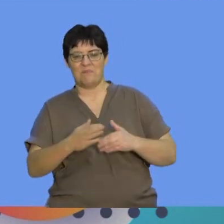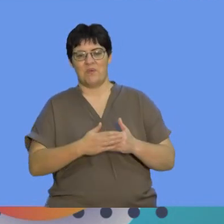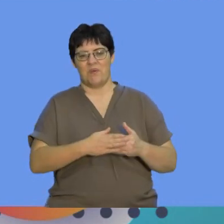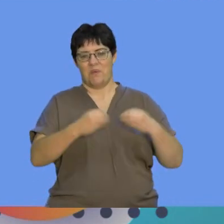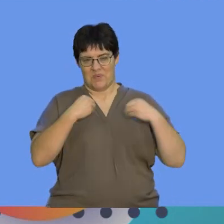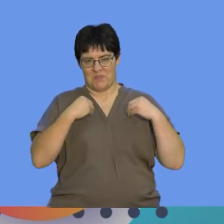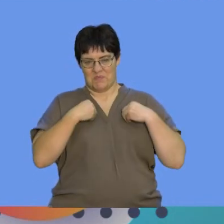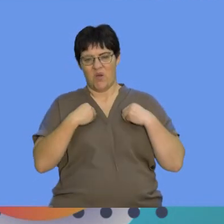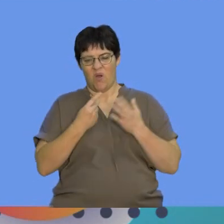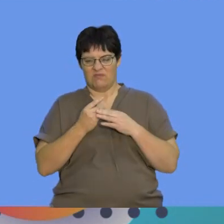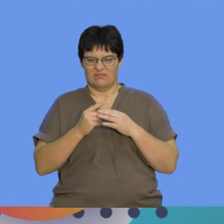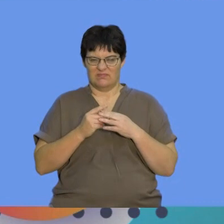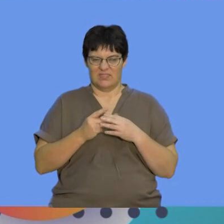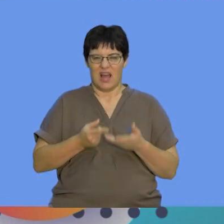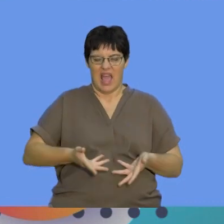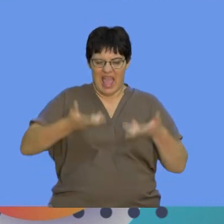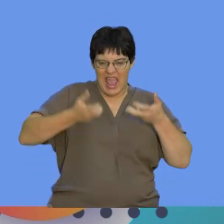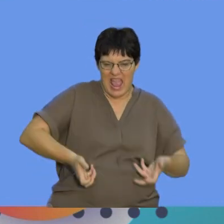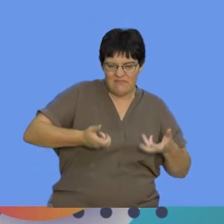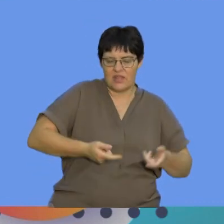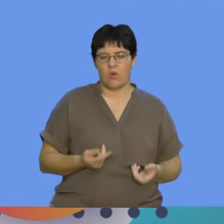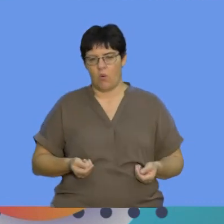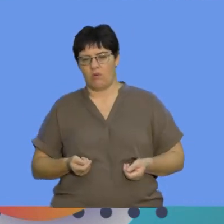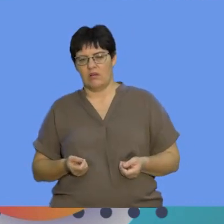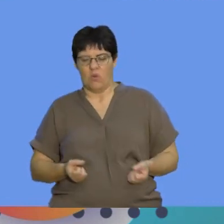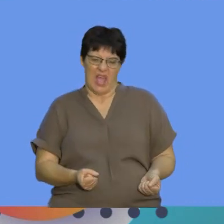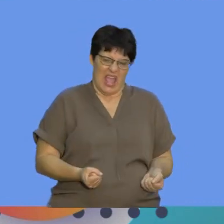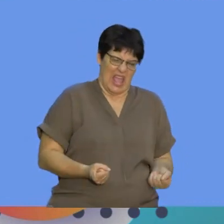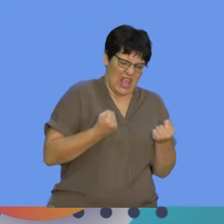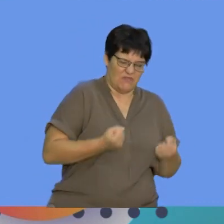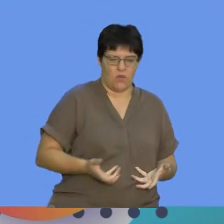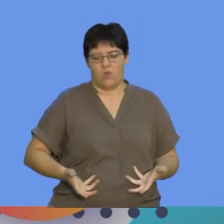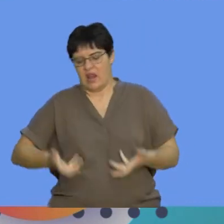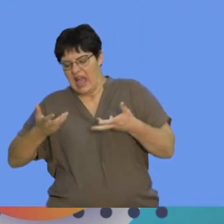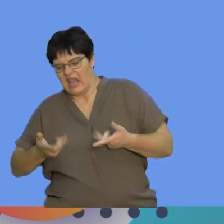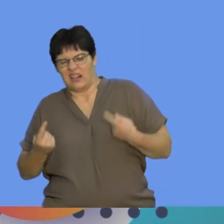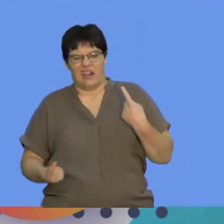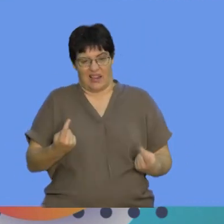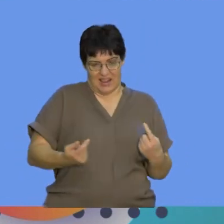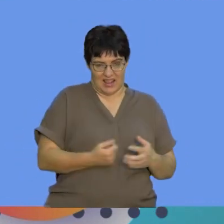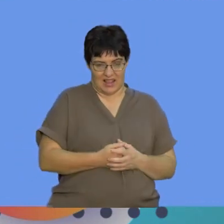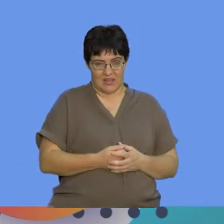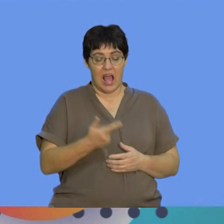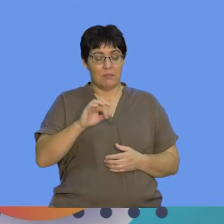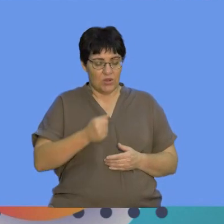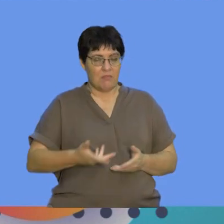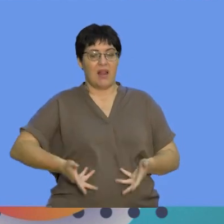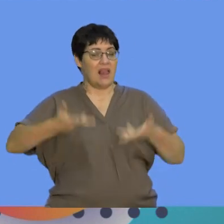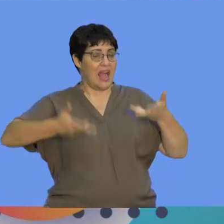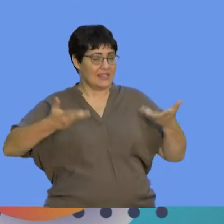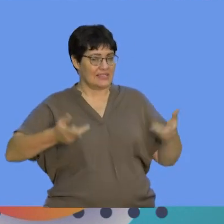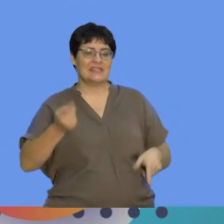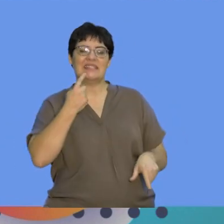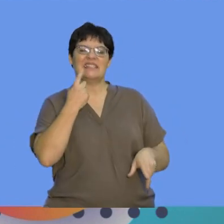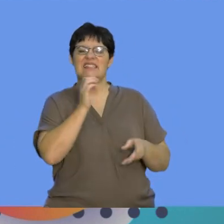density, how heavy, light a given amount of material is. So aluminium is light, it's easy to clean, it